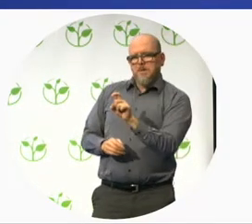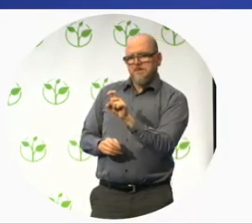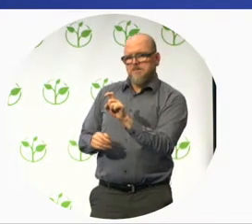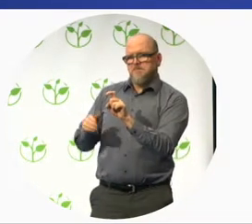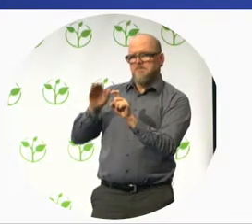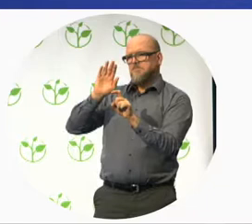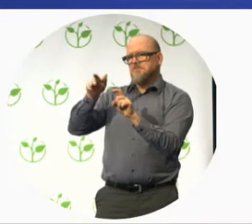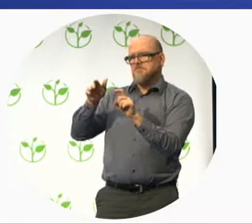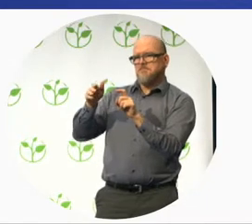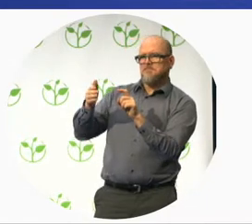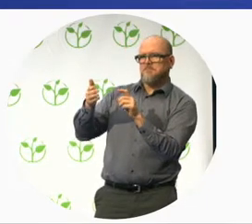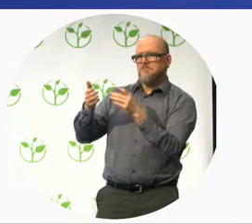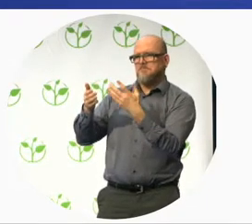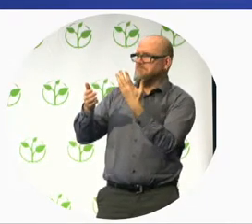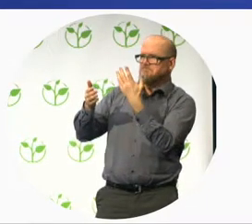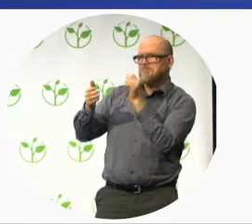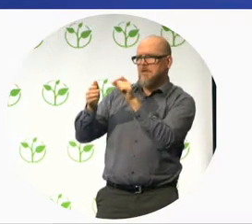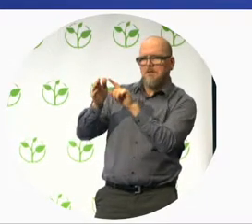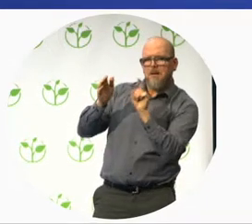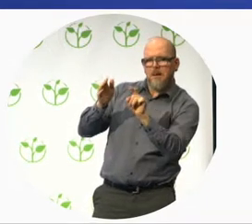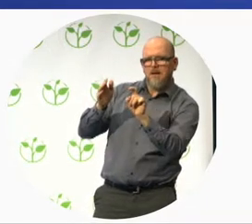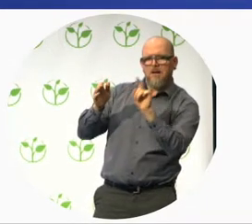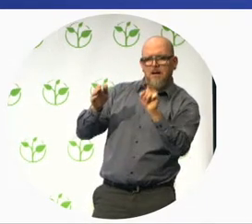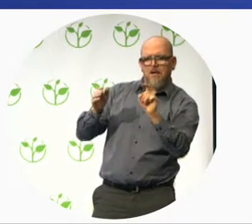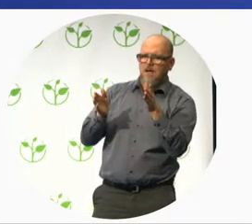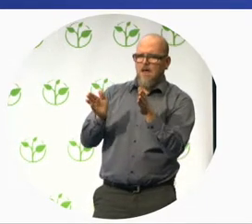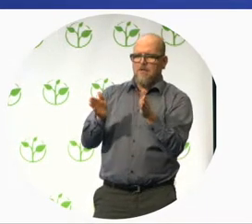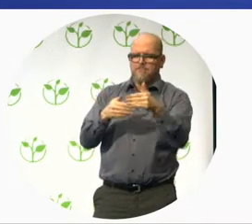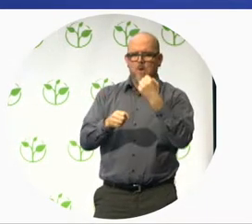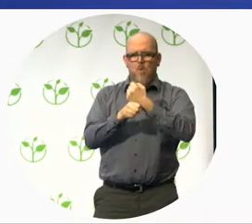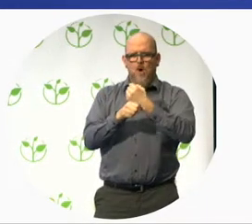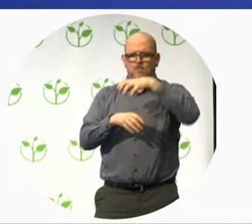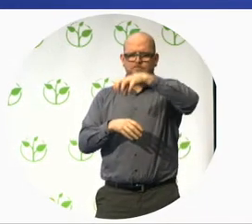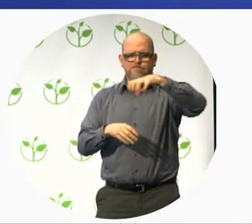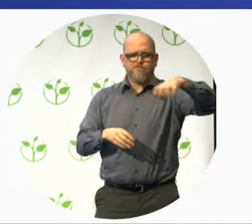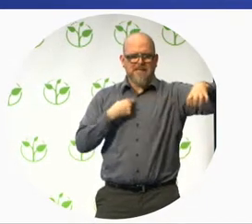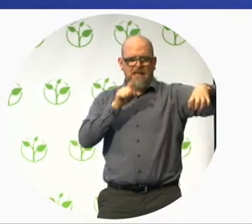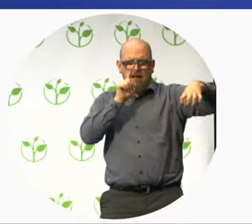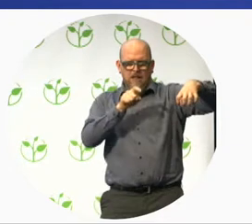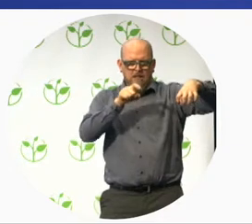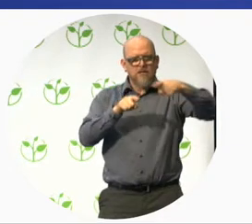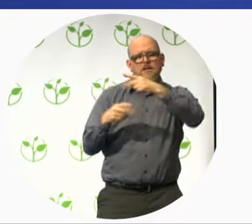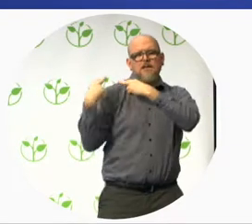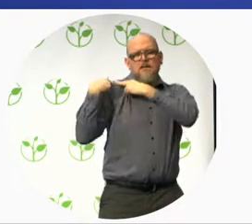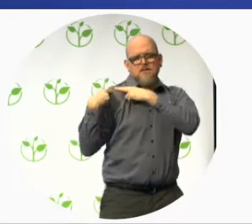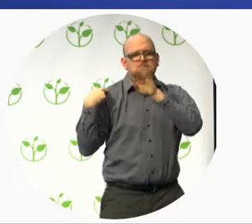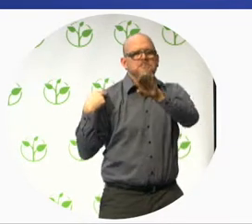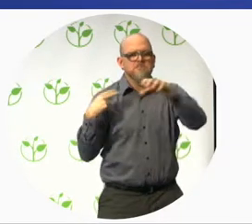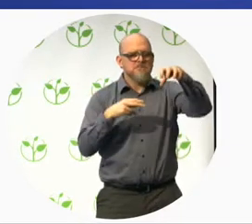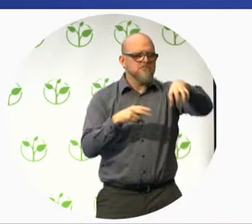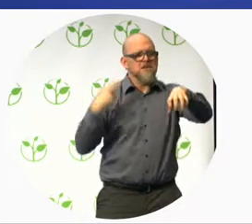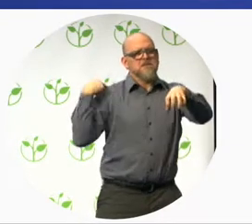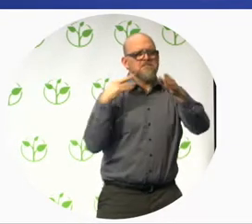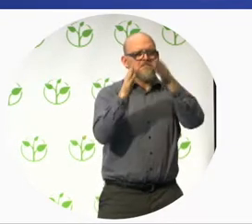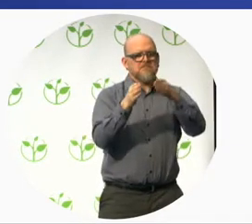to our policies, our standard operating procedures. We have frequently asked questions, which are generated from feedback